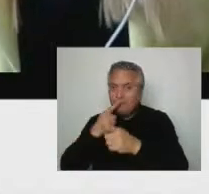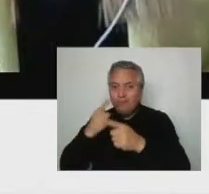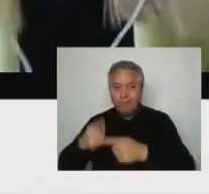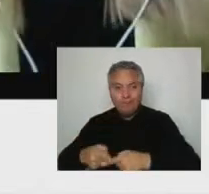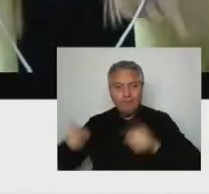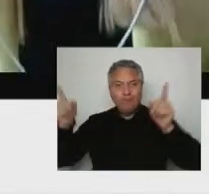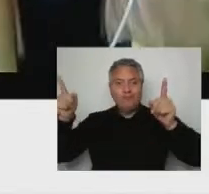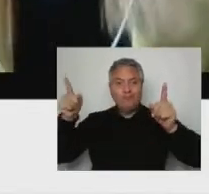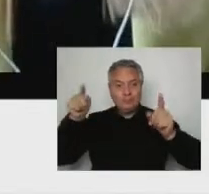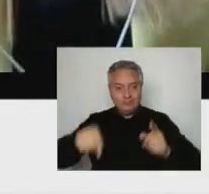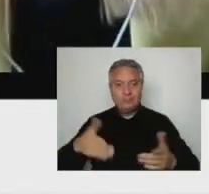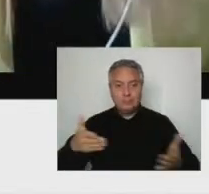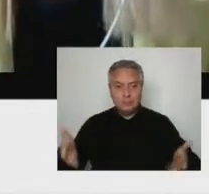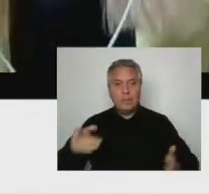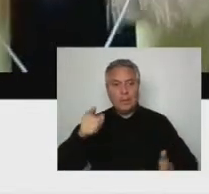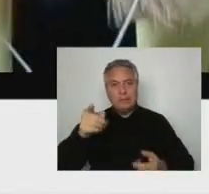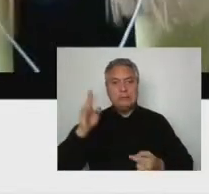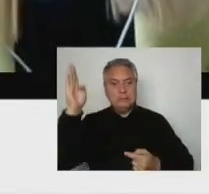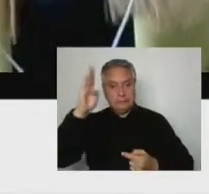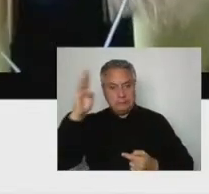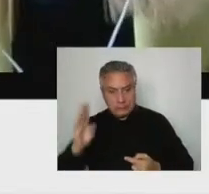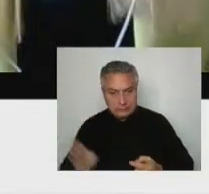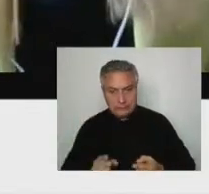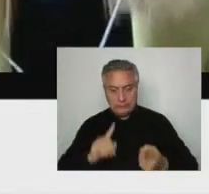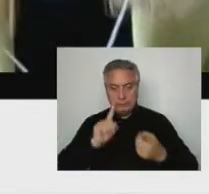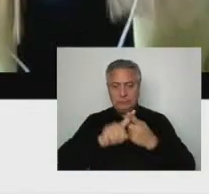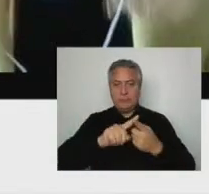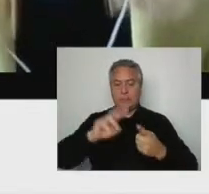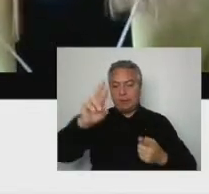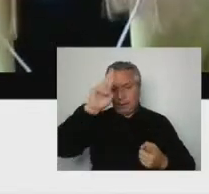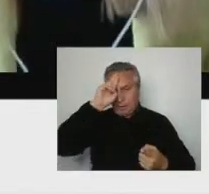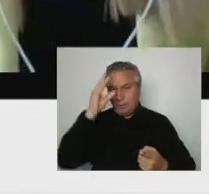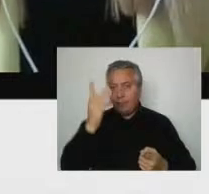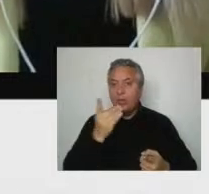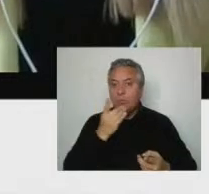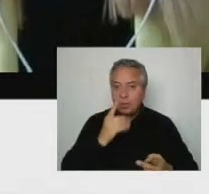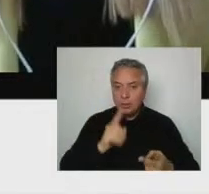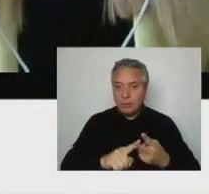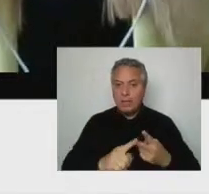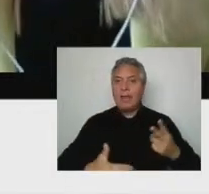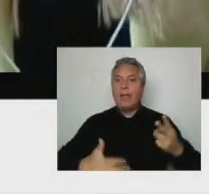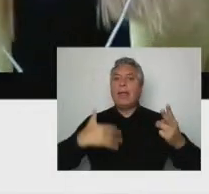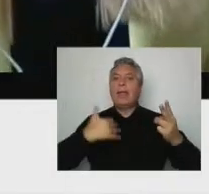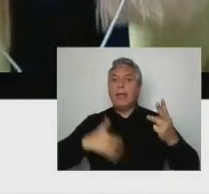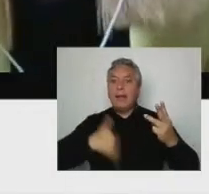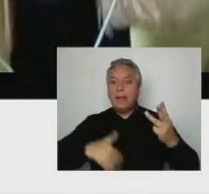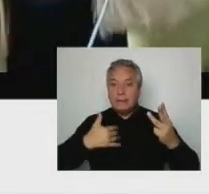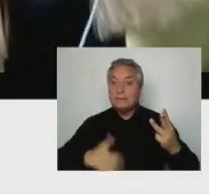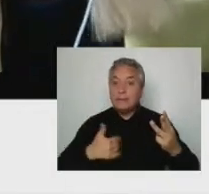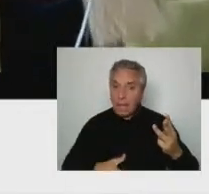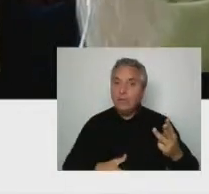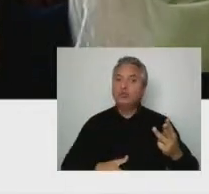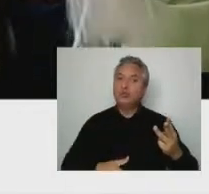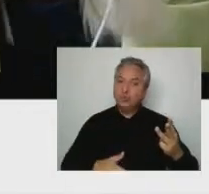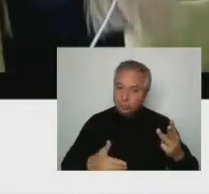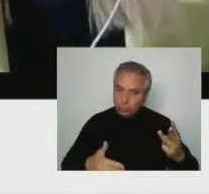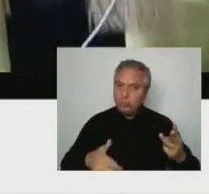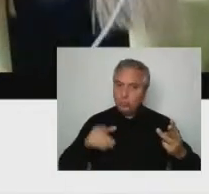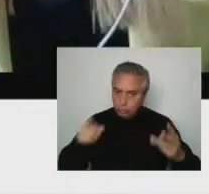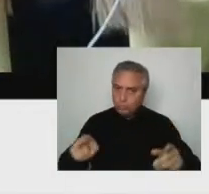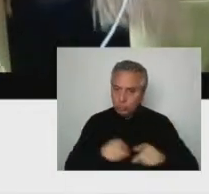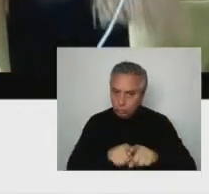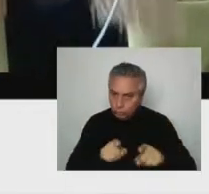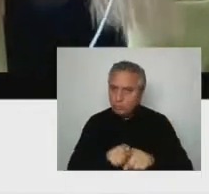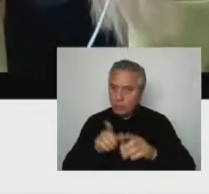And Brazil, the Dominican Republic, and Argentina are in a very